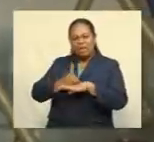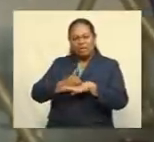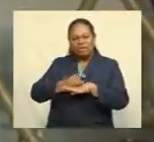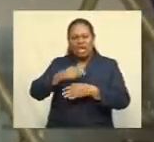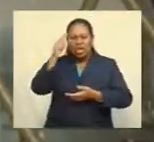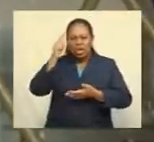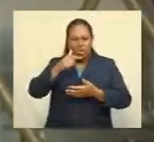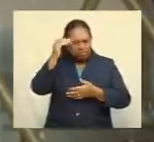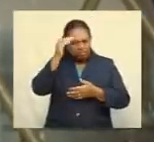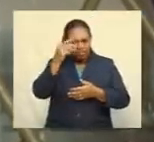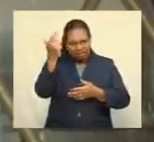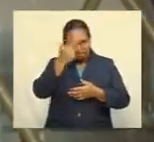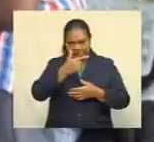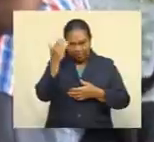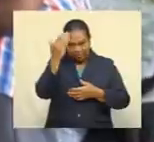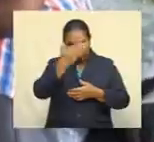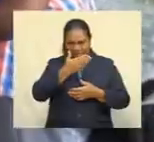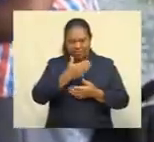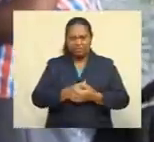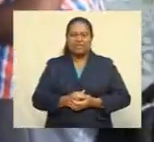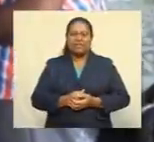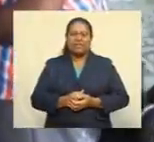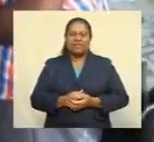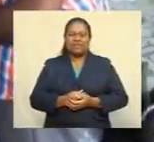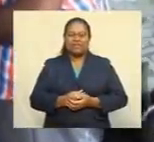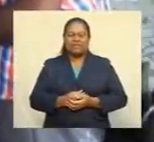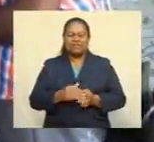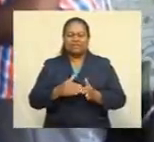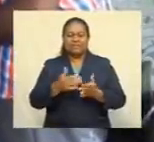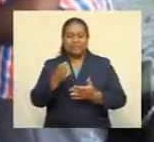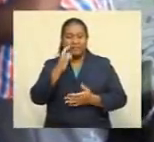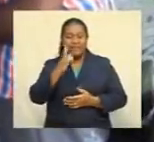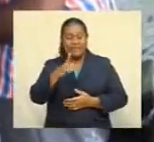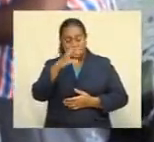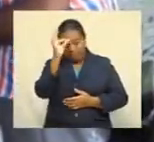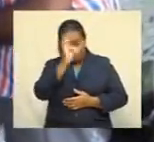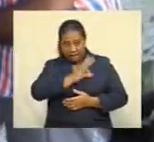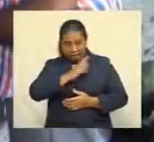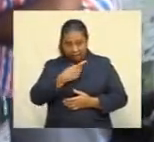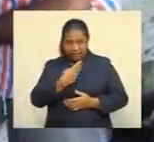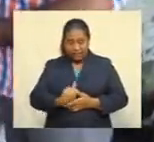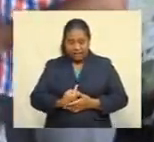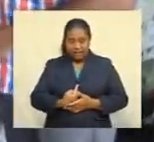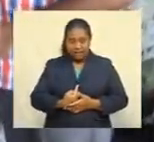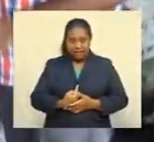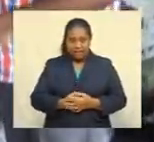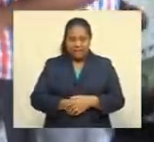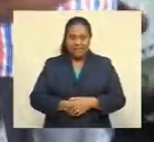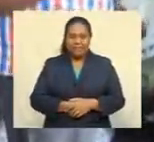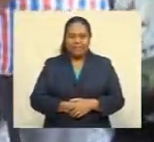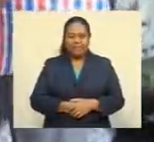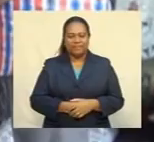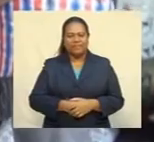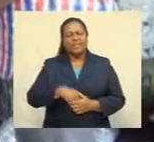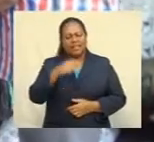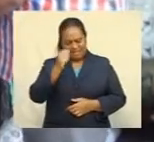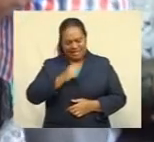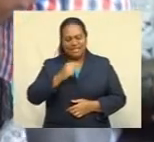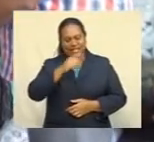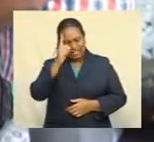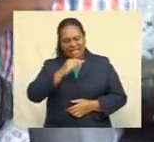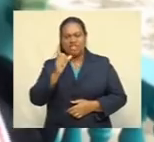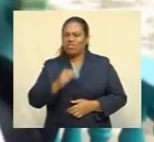it's not an easy task, but if you believe in yourself, you can do anything,